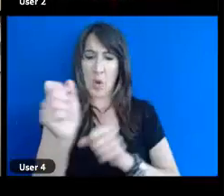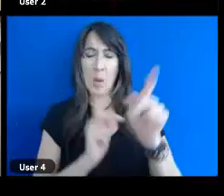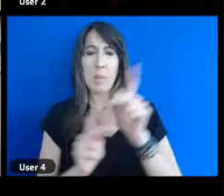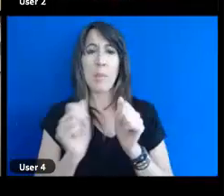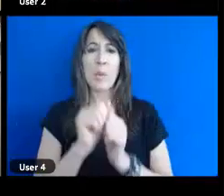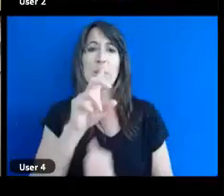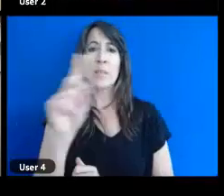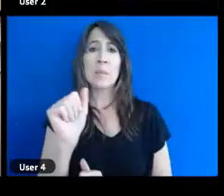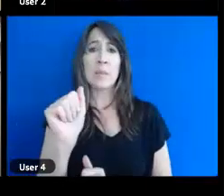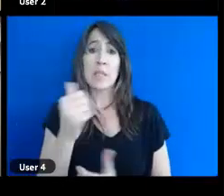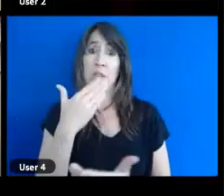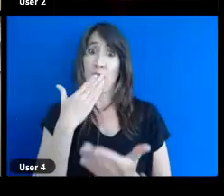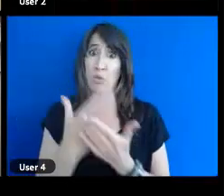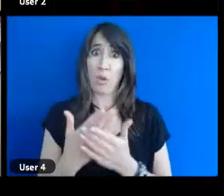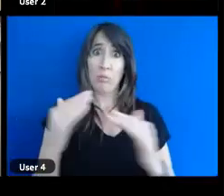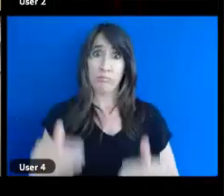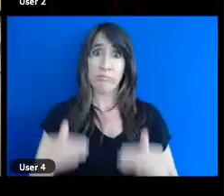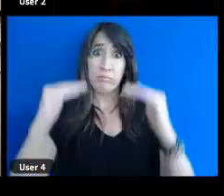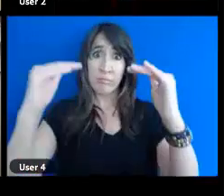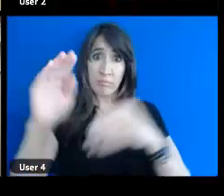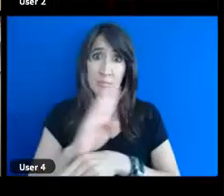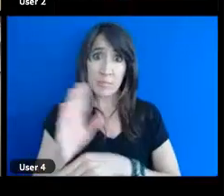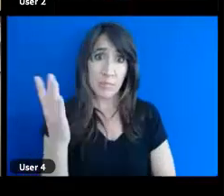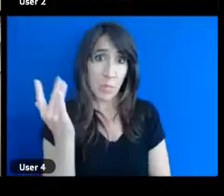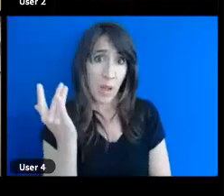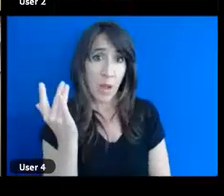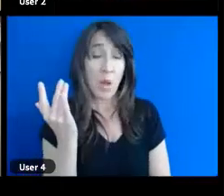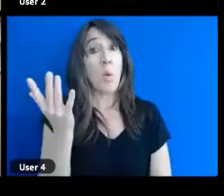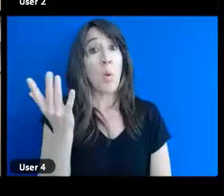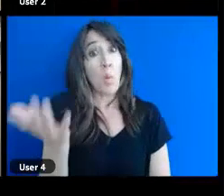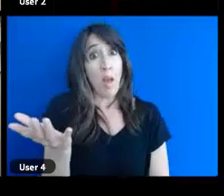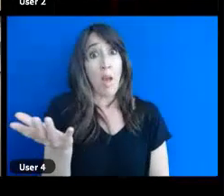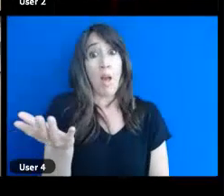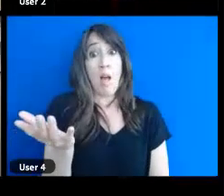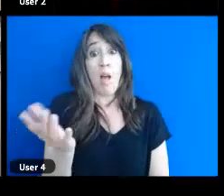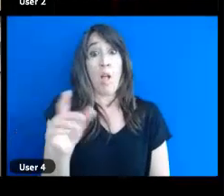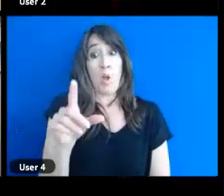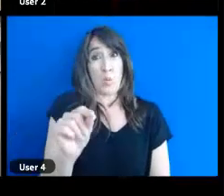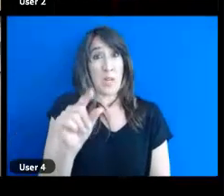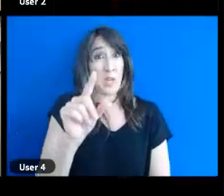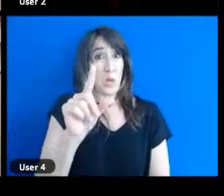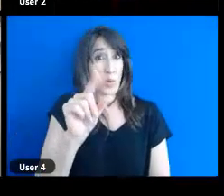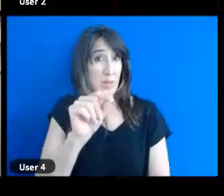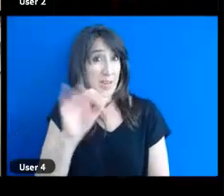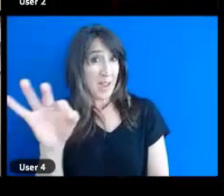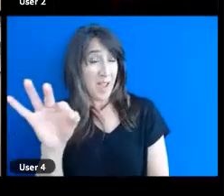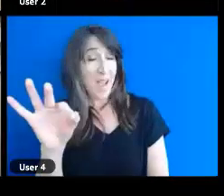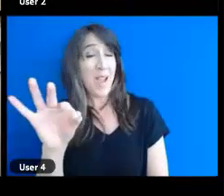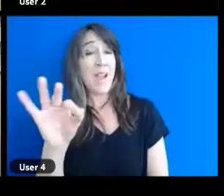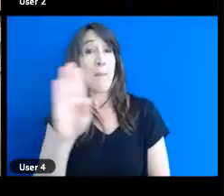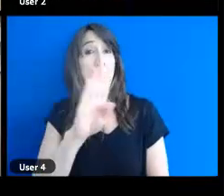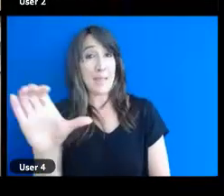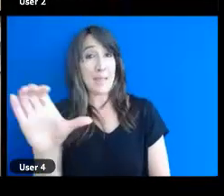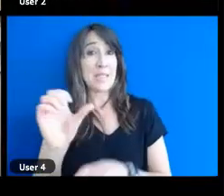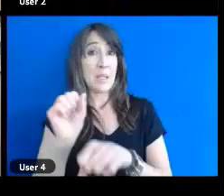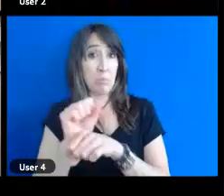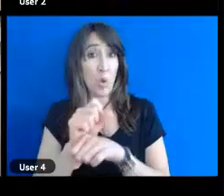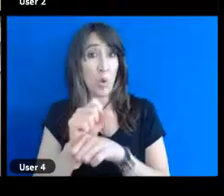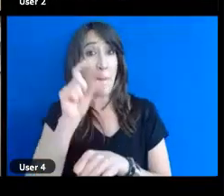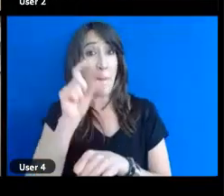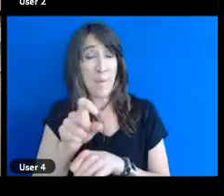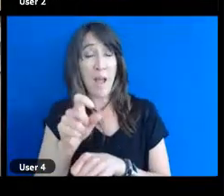there. Why is hiring people with disabilities good for business? Well, we were trending by